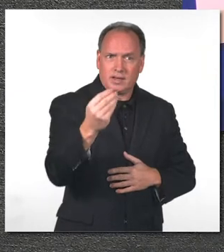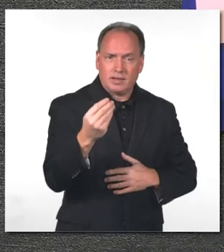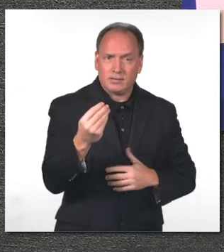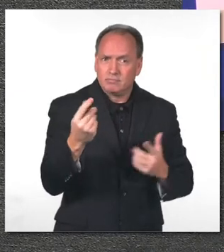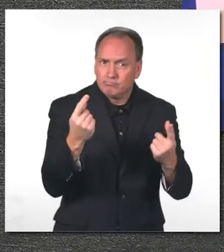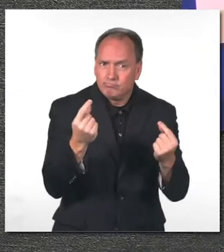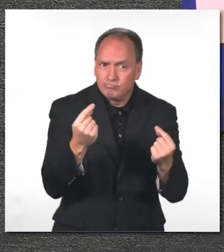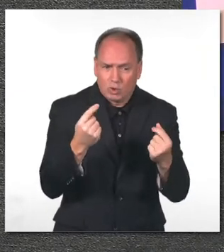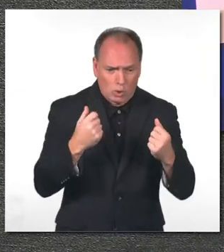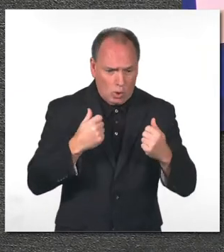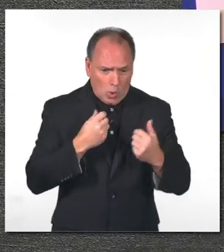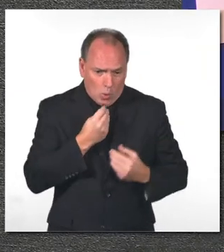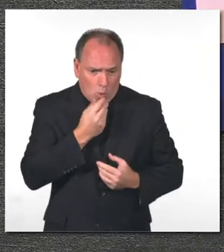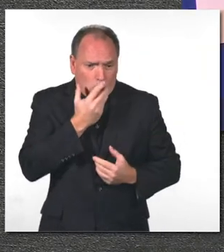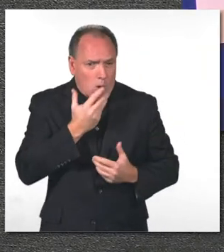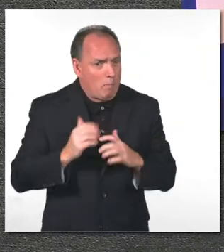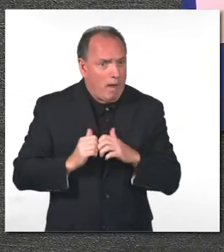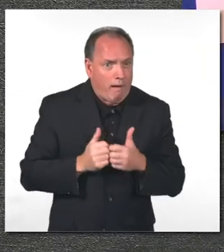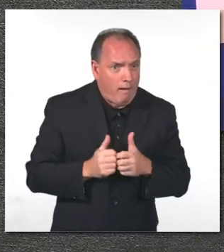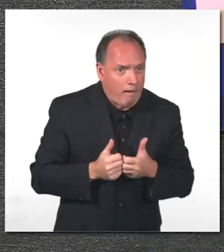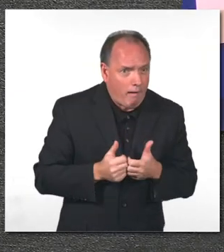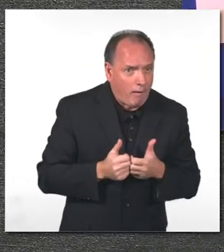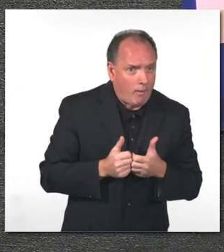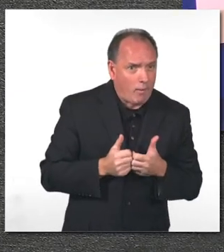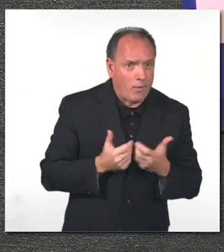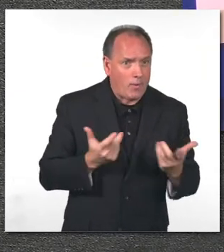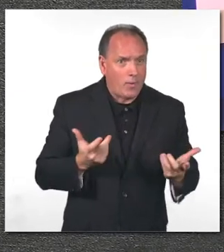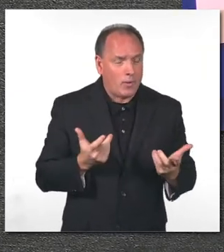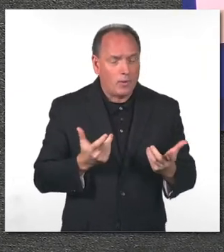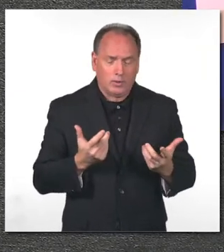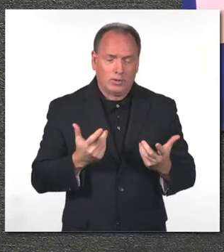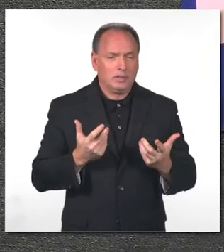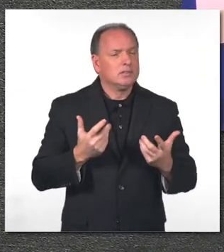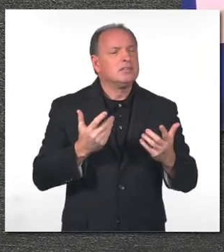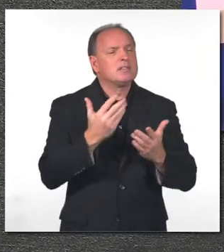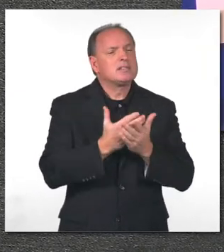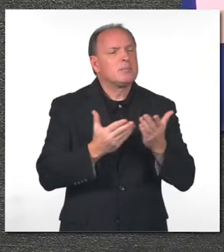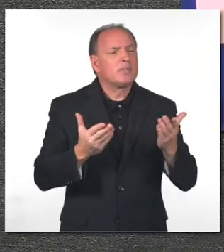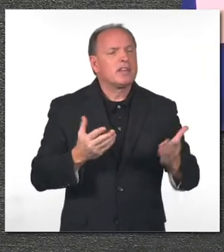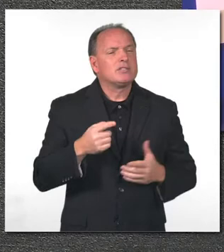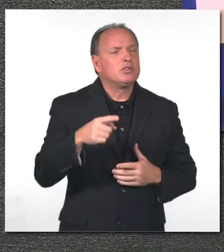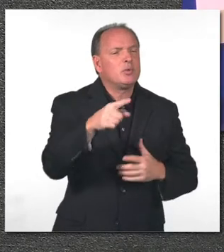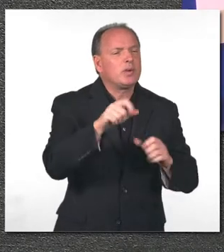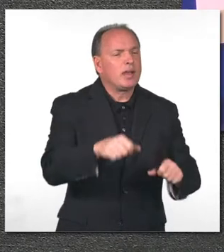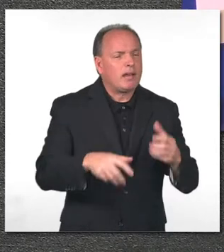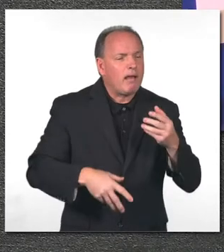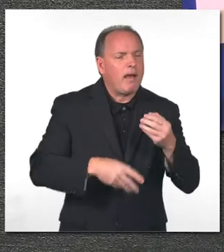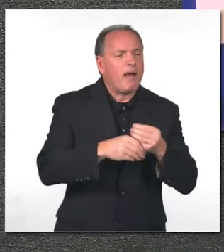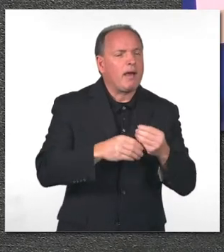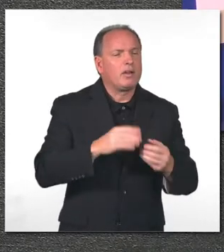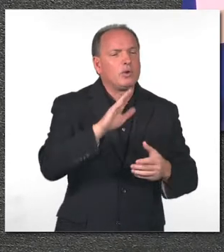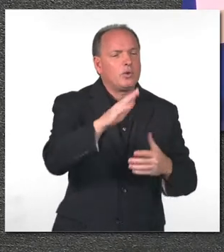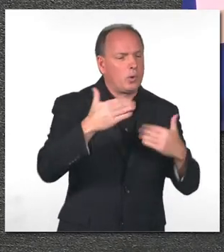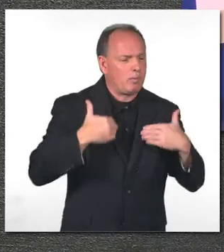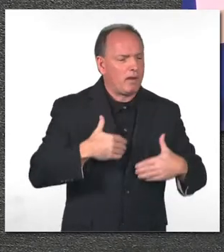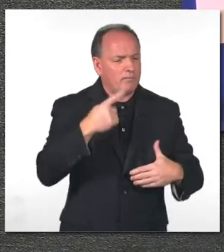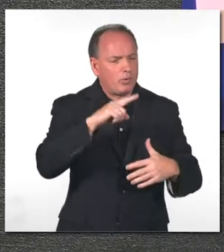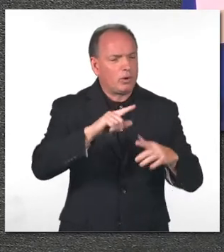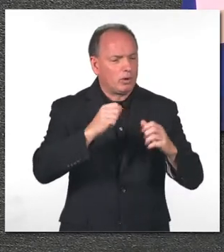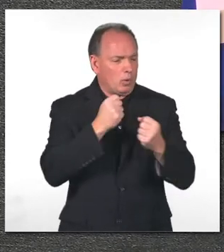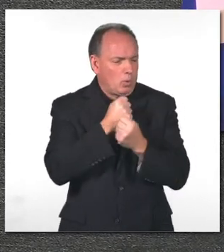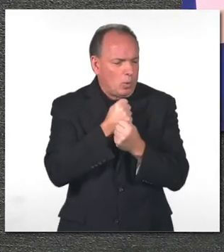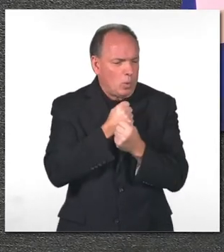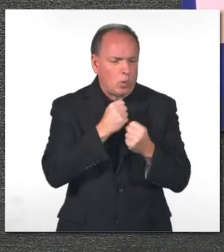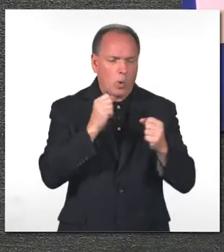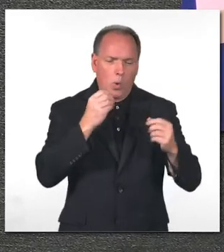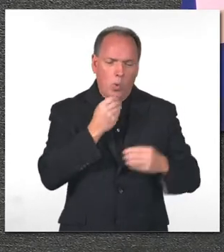bundle up so we can keep it nice and warm. So what are some things we could put on to keep warm in the snow? The first thing I